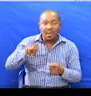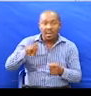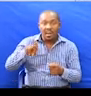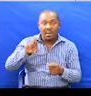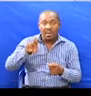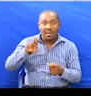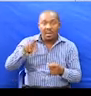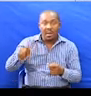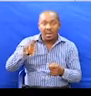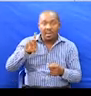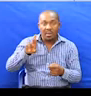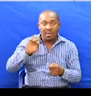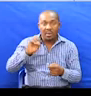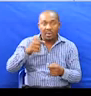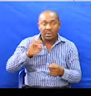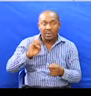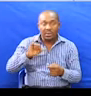are